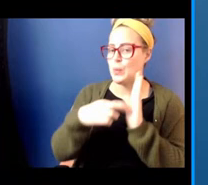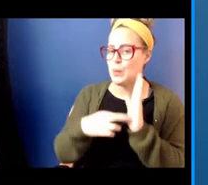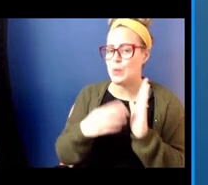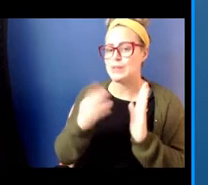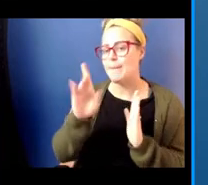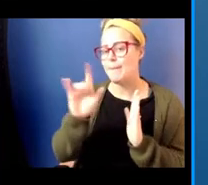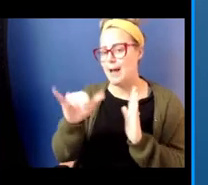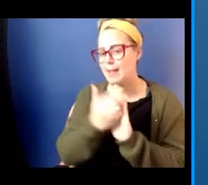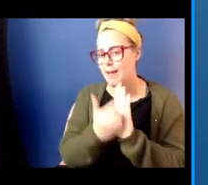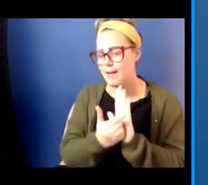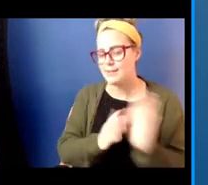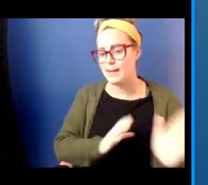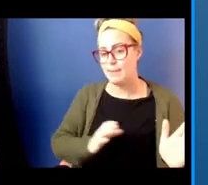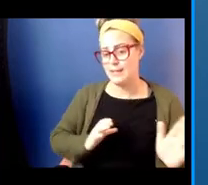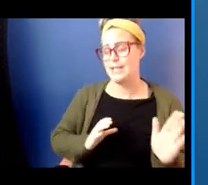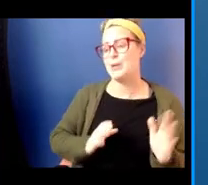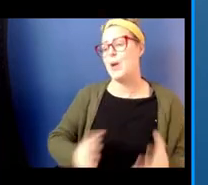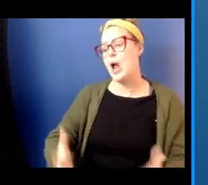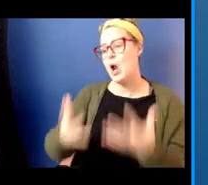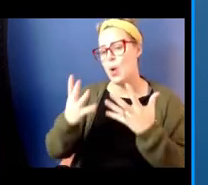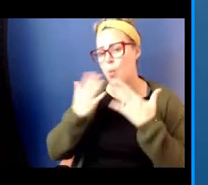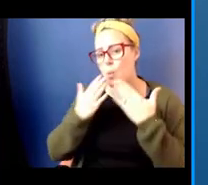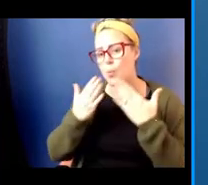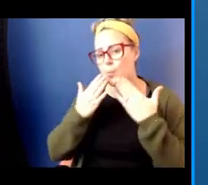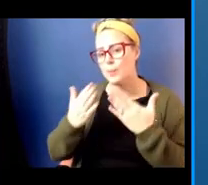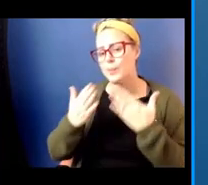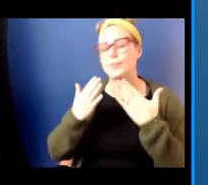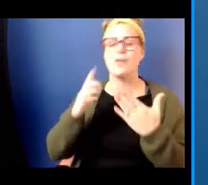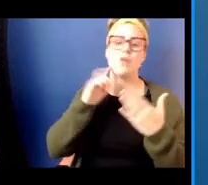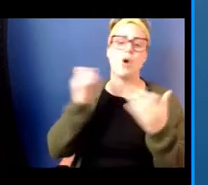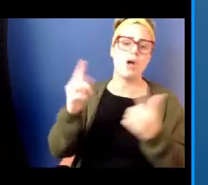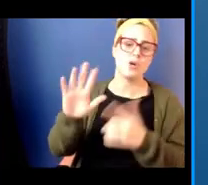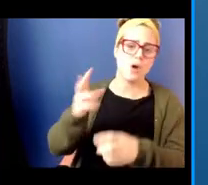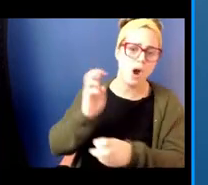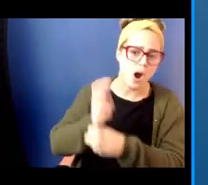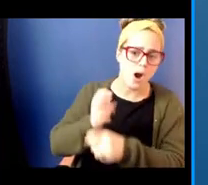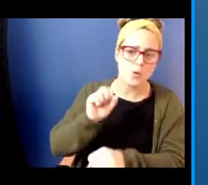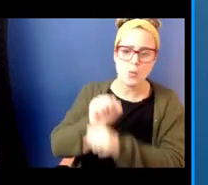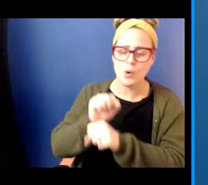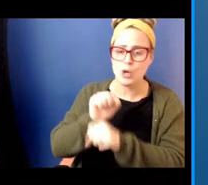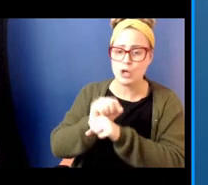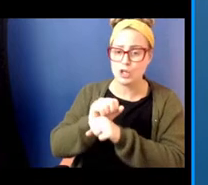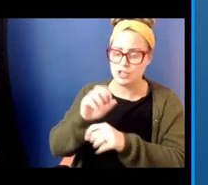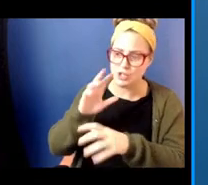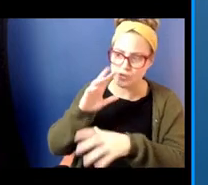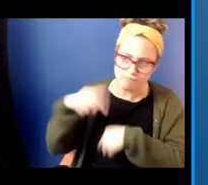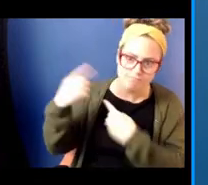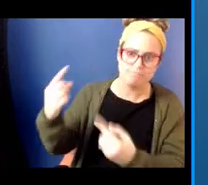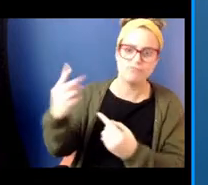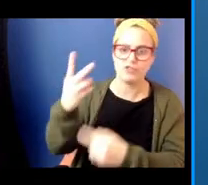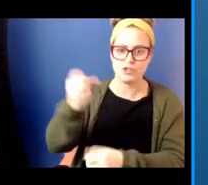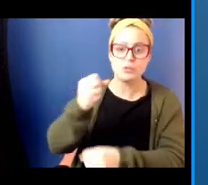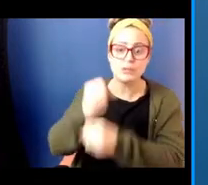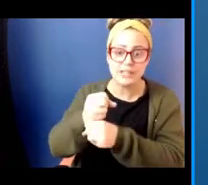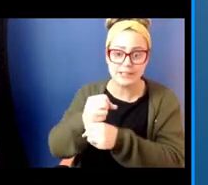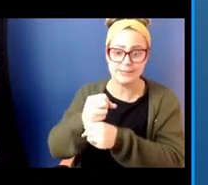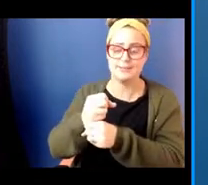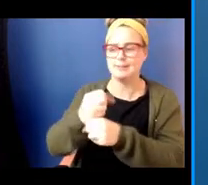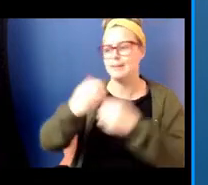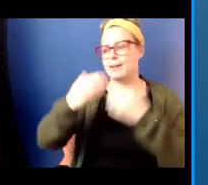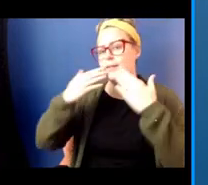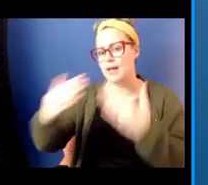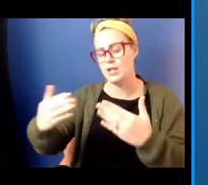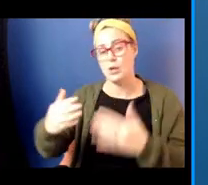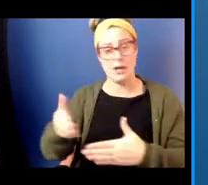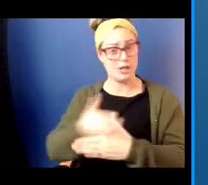hard work you have put in over the course of the last two years as I shared with the co-chairs Jim Roosevelt and